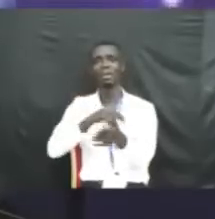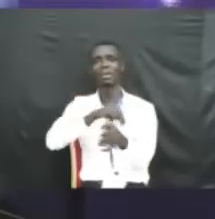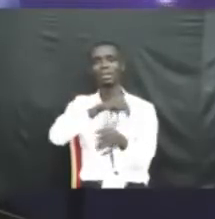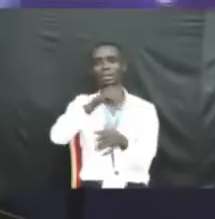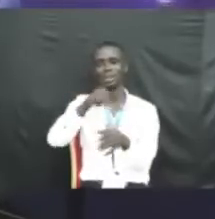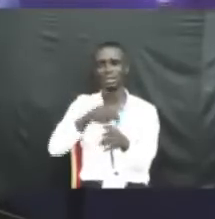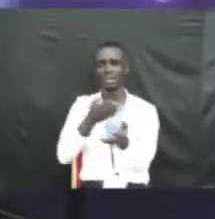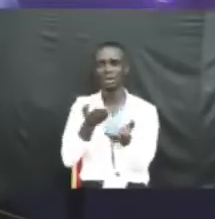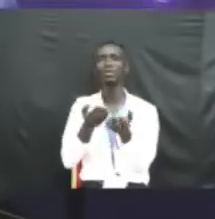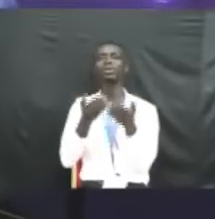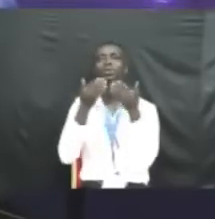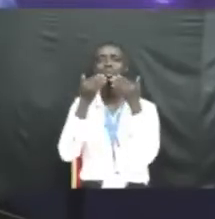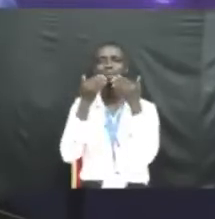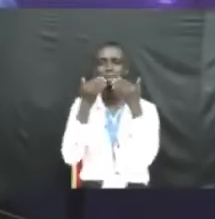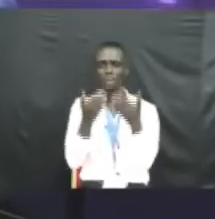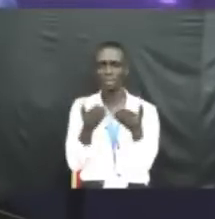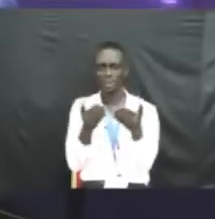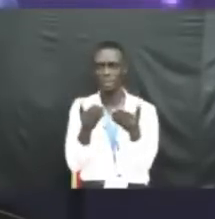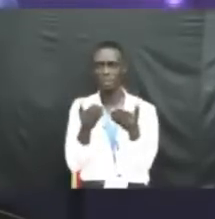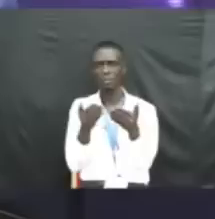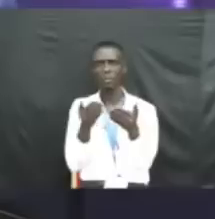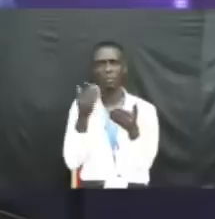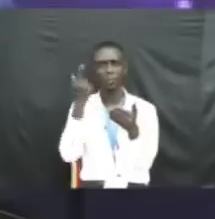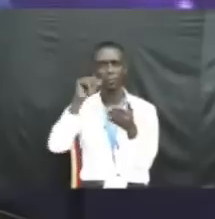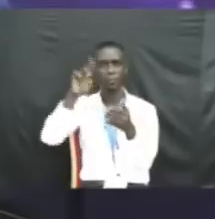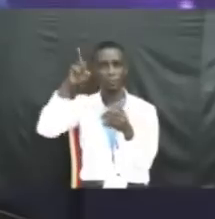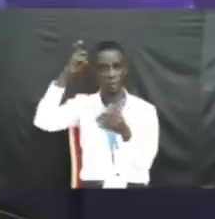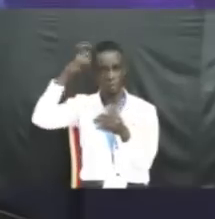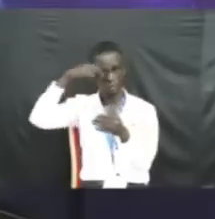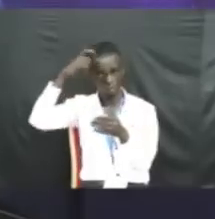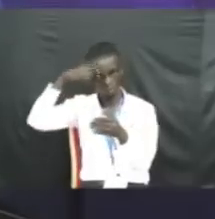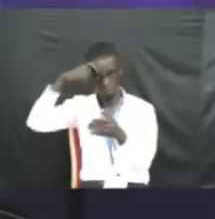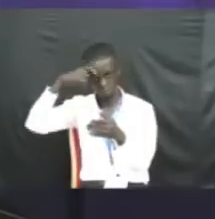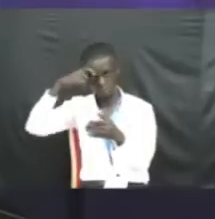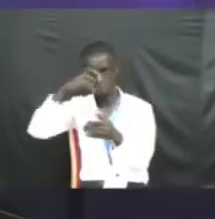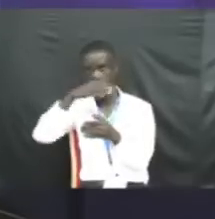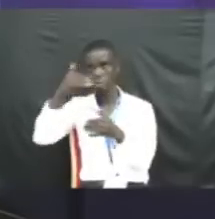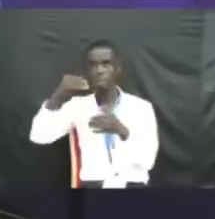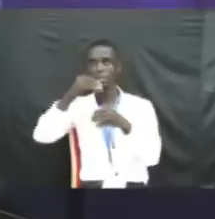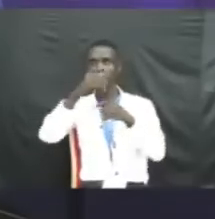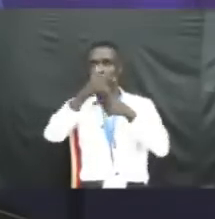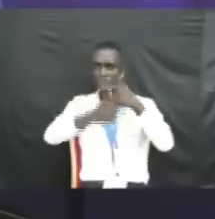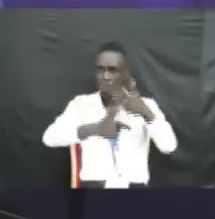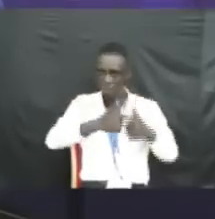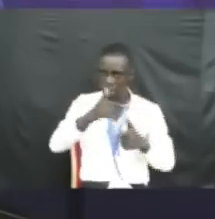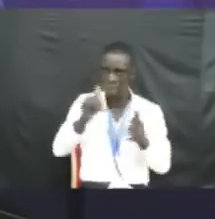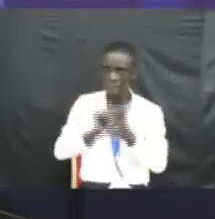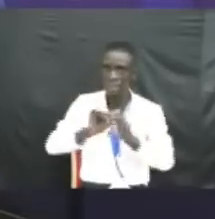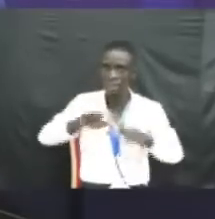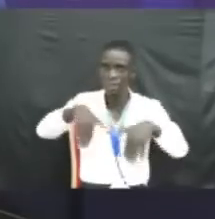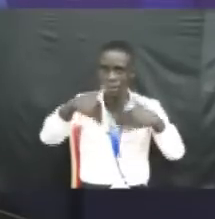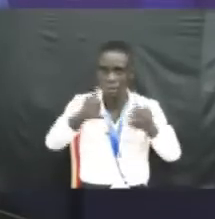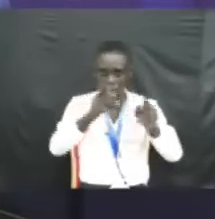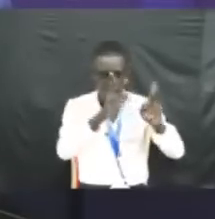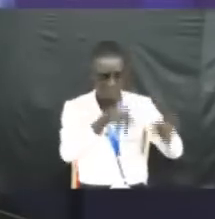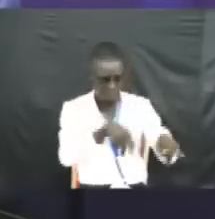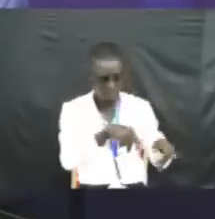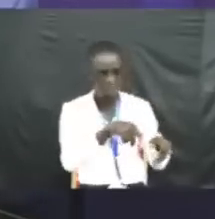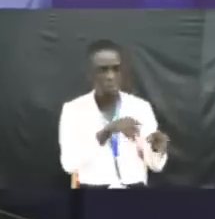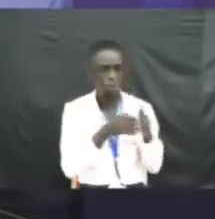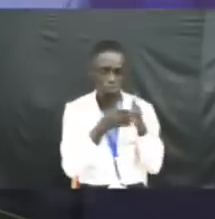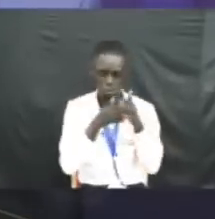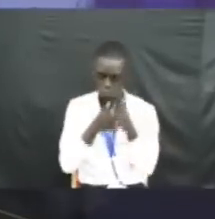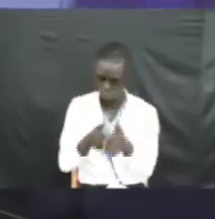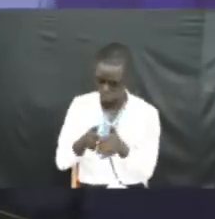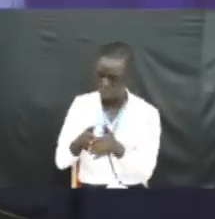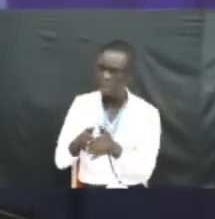thank you for the wisdom and the grace that you give to each one of them to be able to lead. We pray in the name of